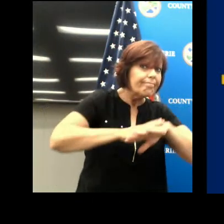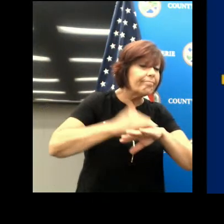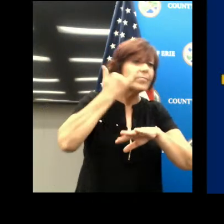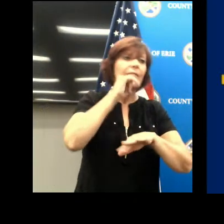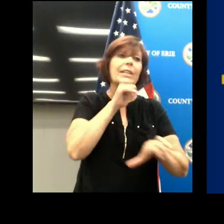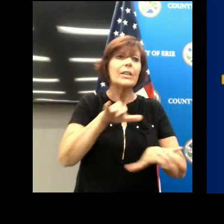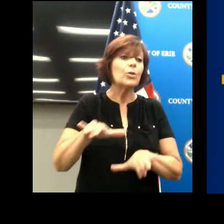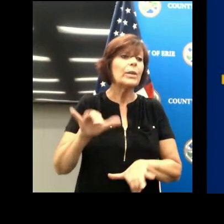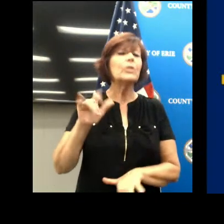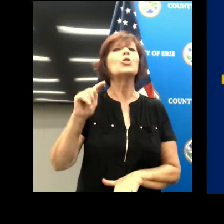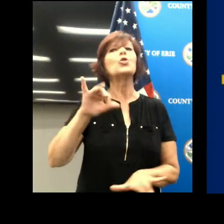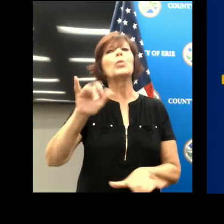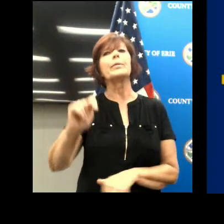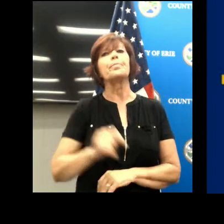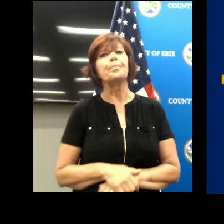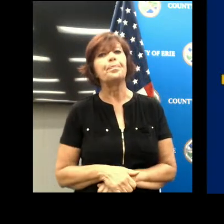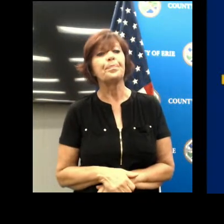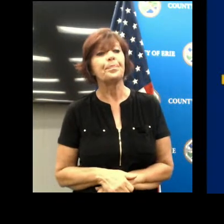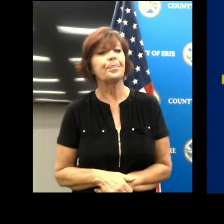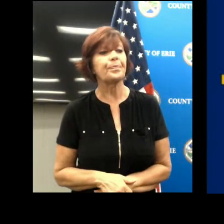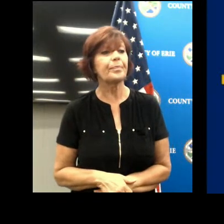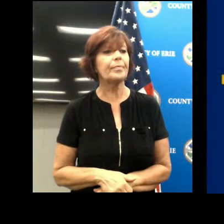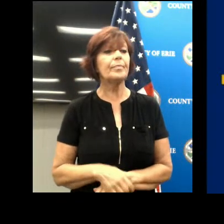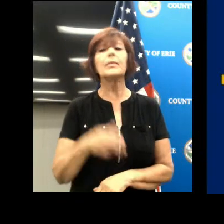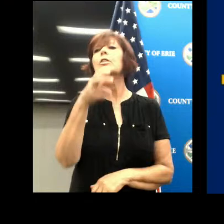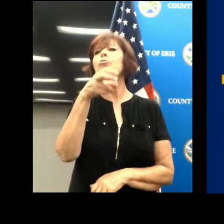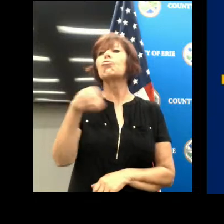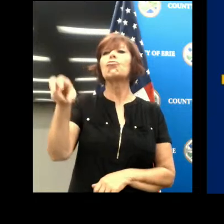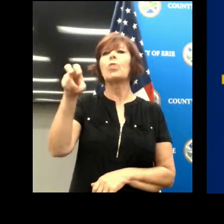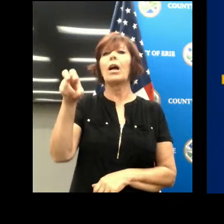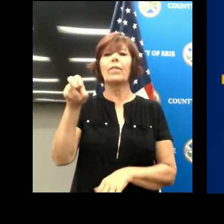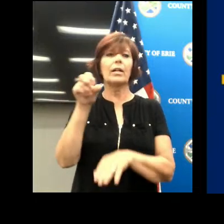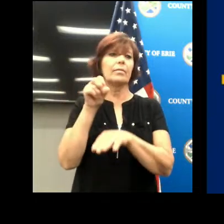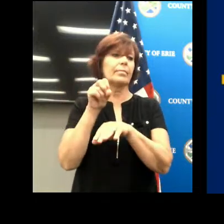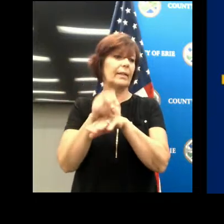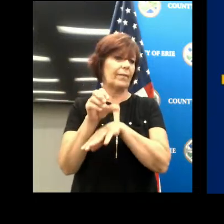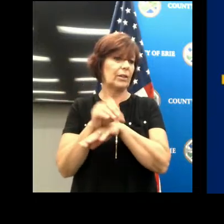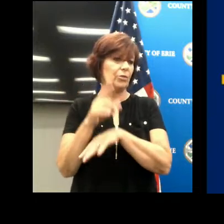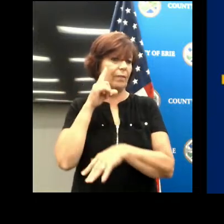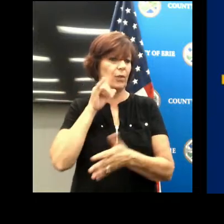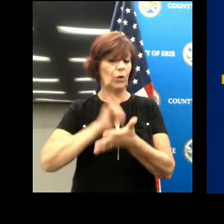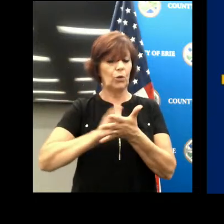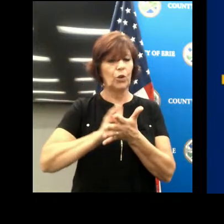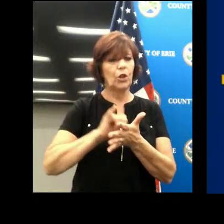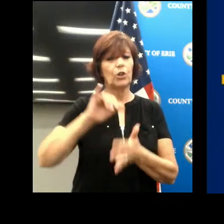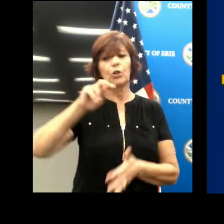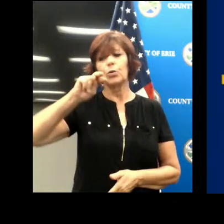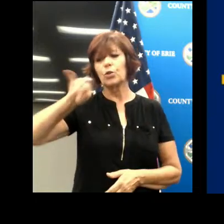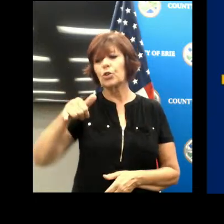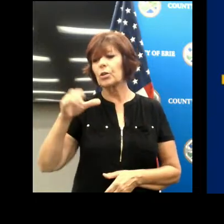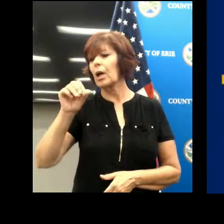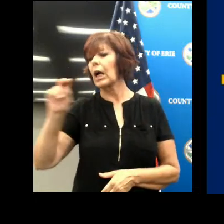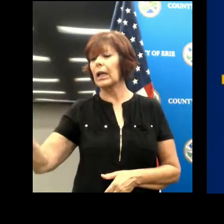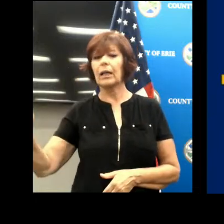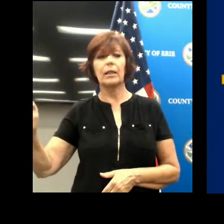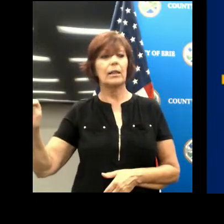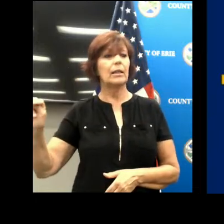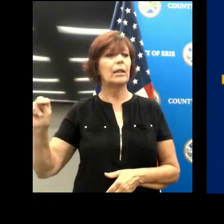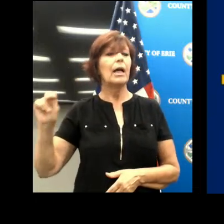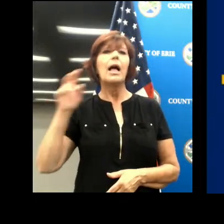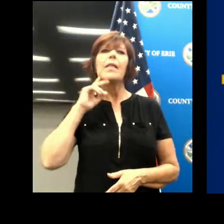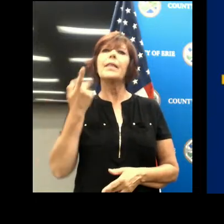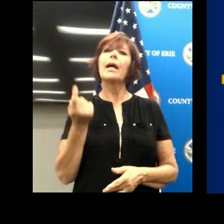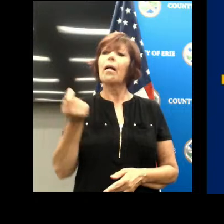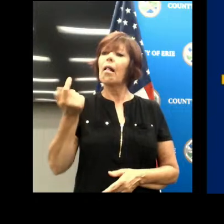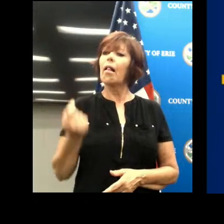it. The Joint Travel Advisory, in effect for New York, New Jersey, and Connecticut, they have dropped a number of